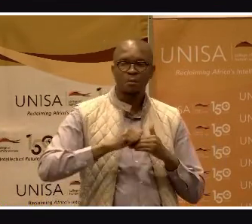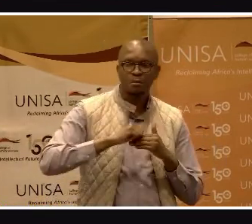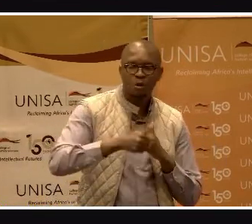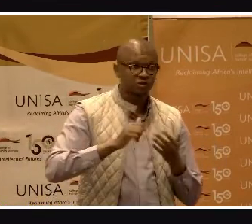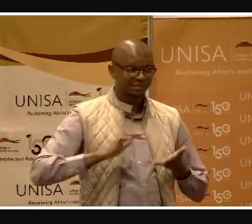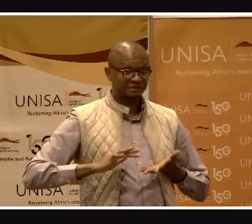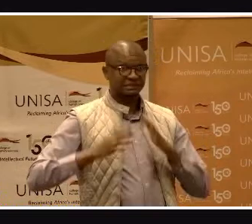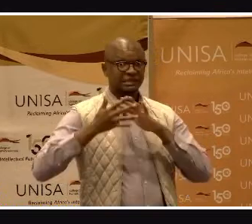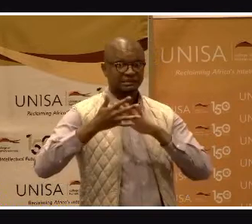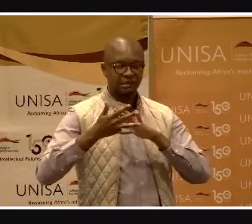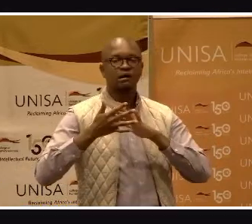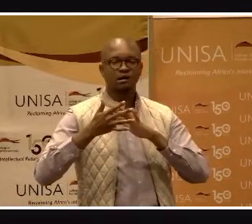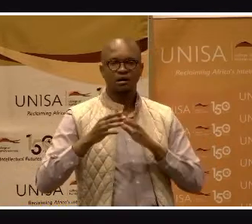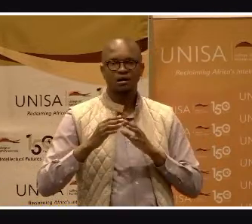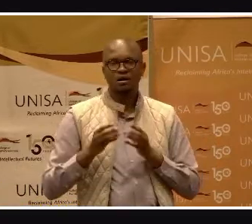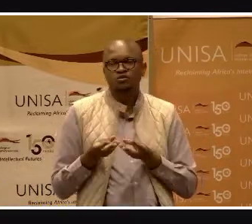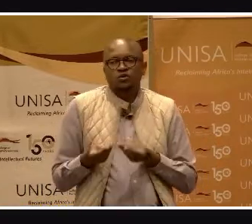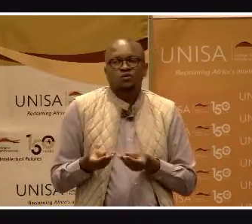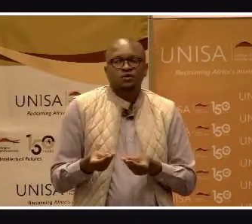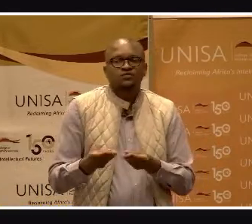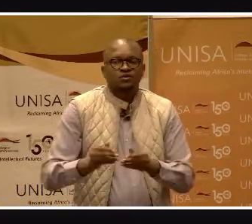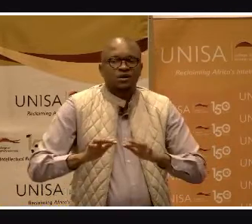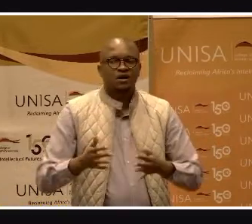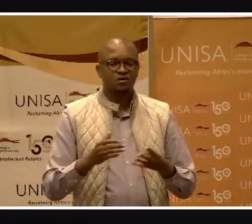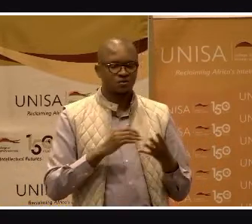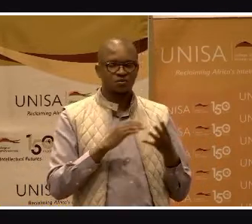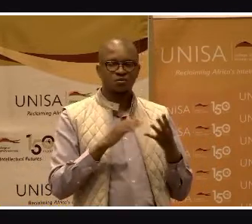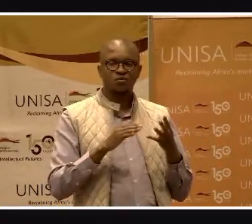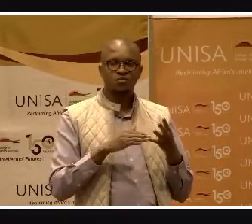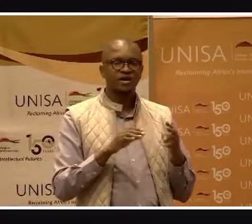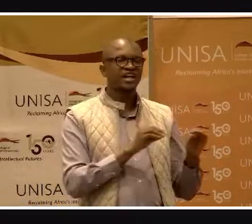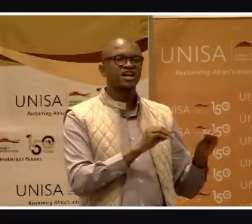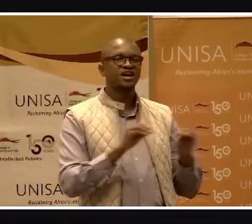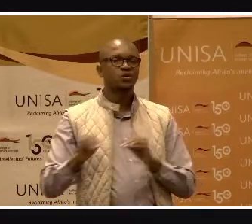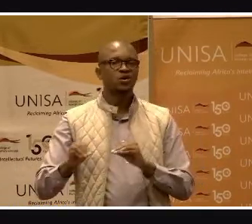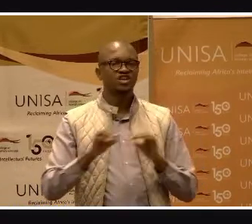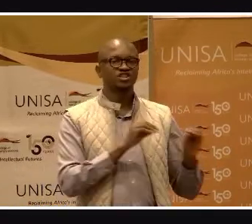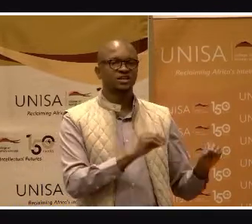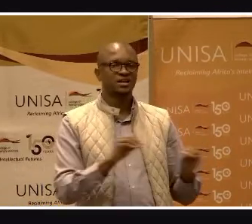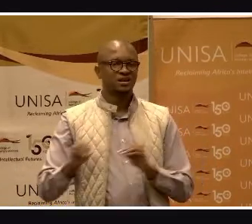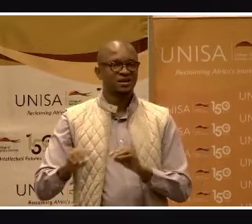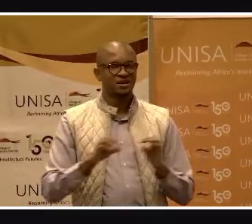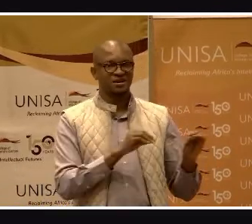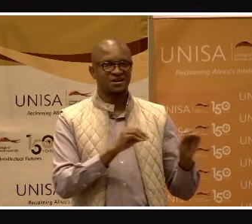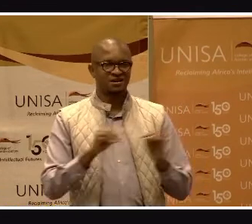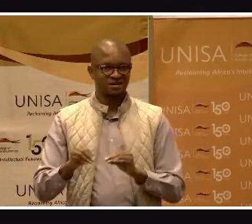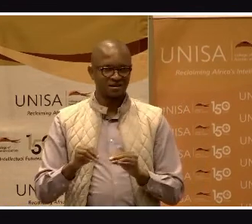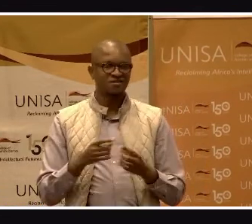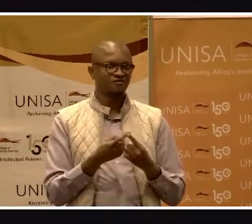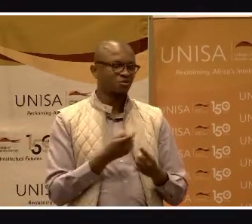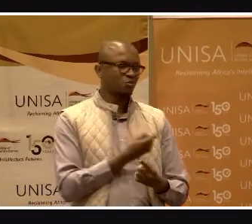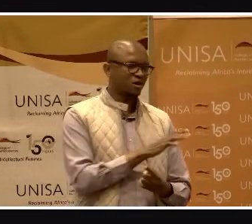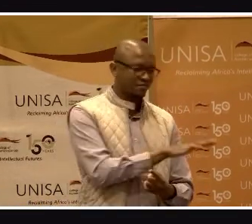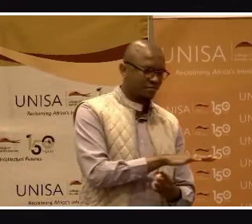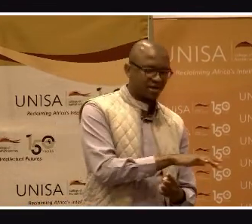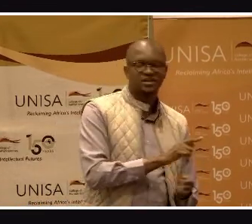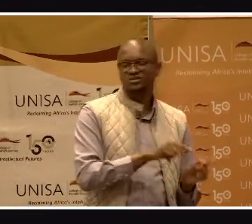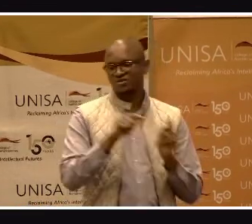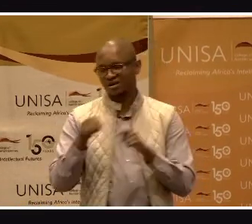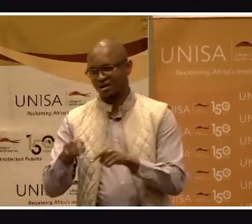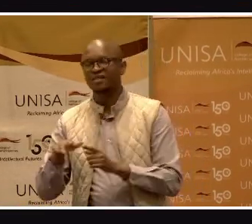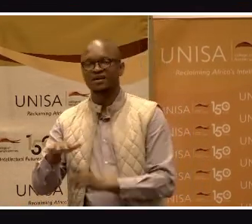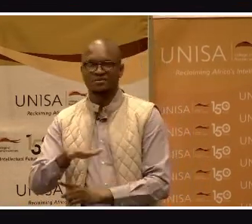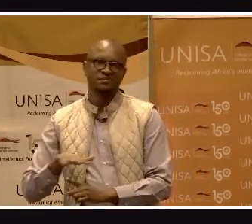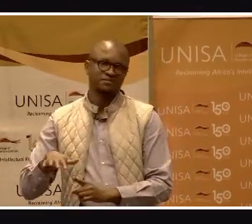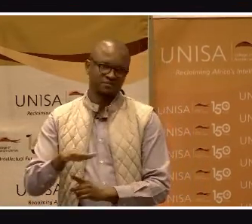location. Because when all of this is taking place, there is no way that people will not relocate. You know, looking at the climate change here